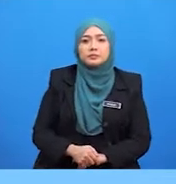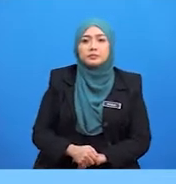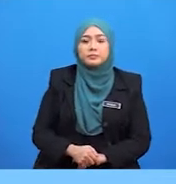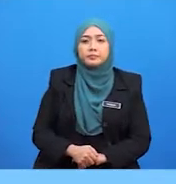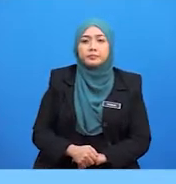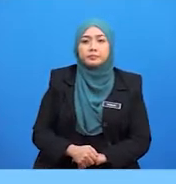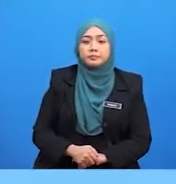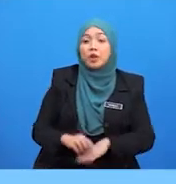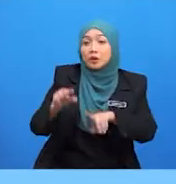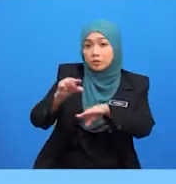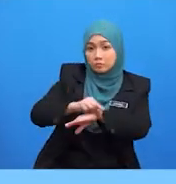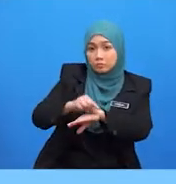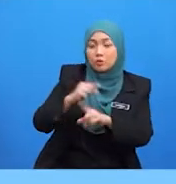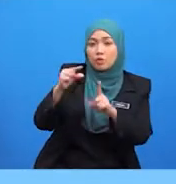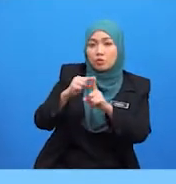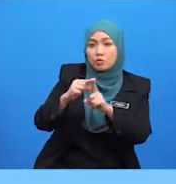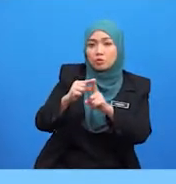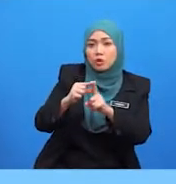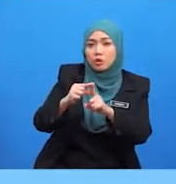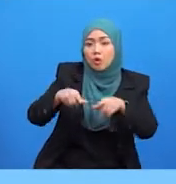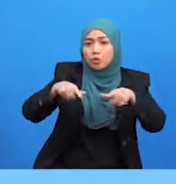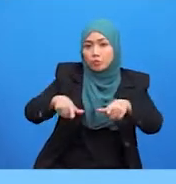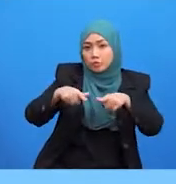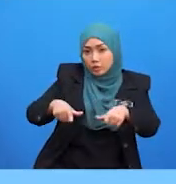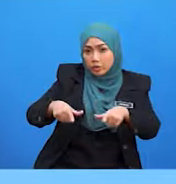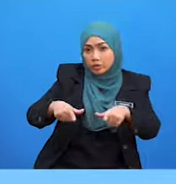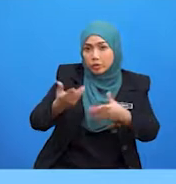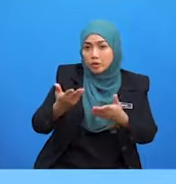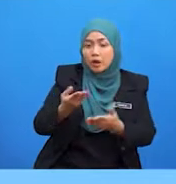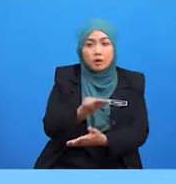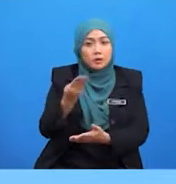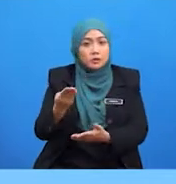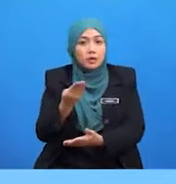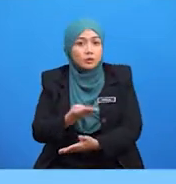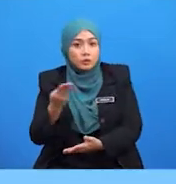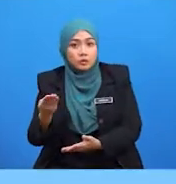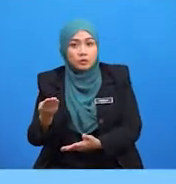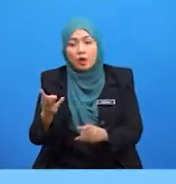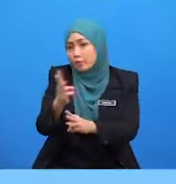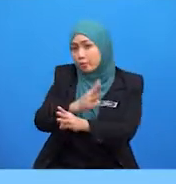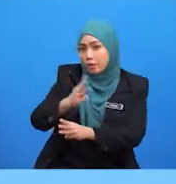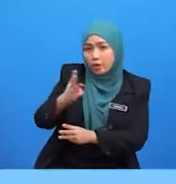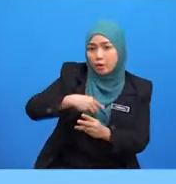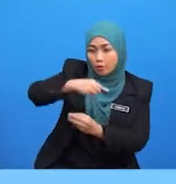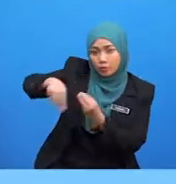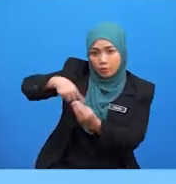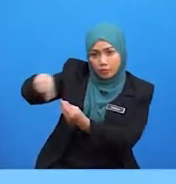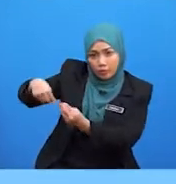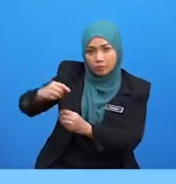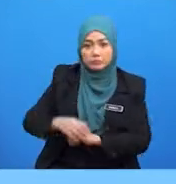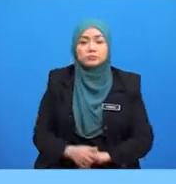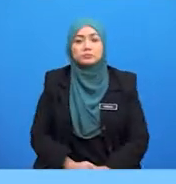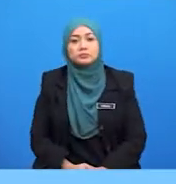And you may also use words like wooden and steel to describe the materials of things around you.